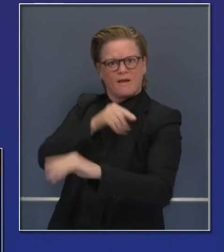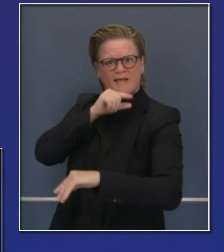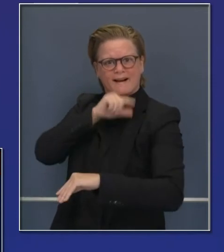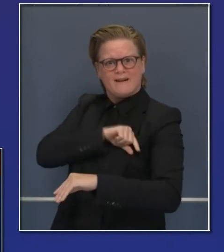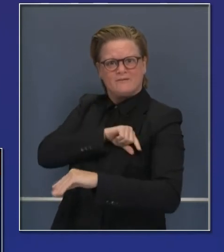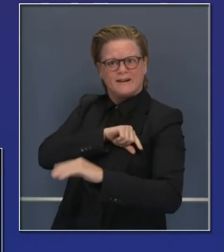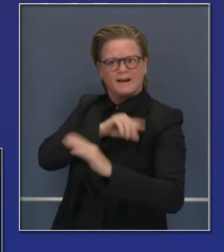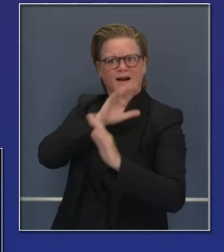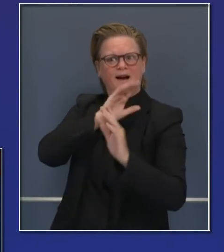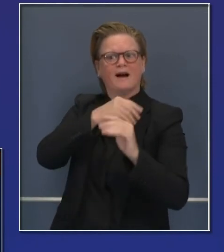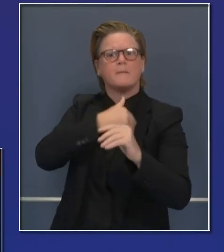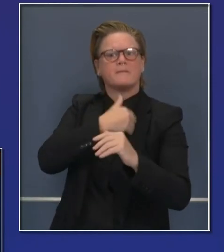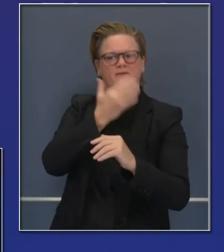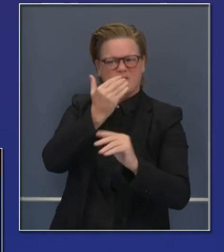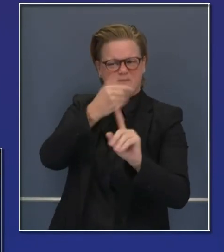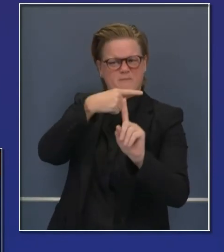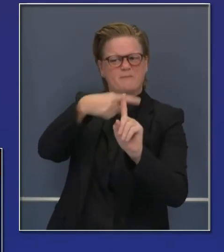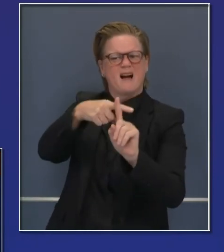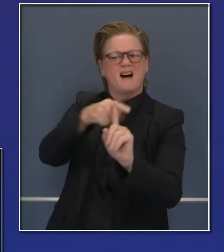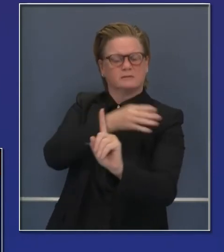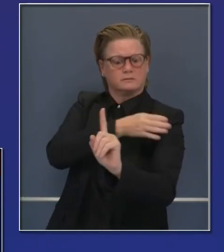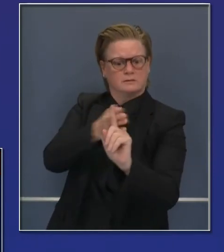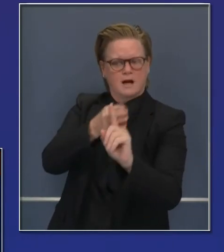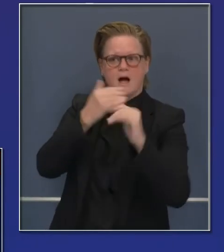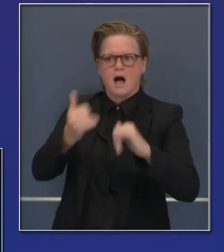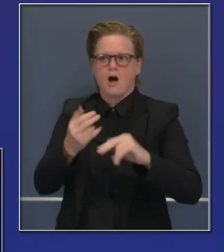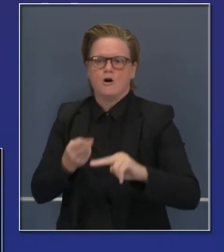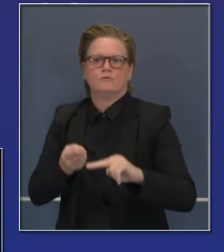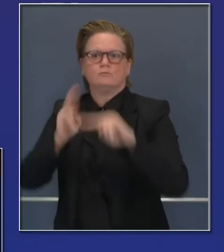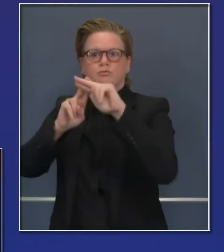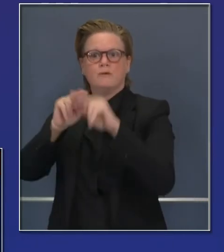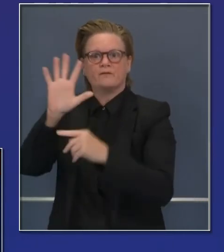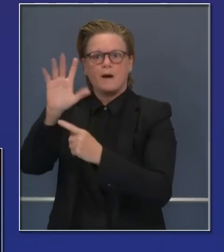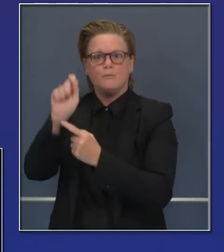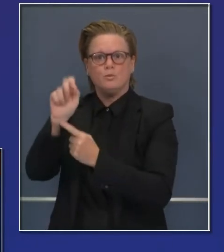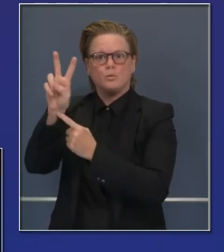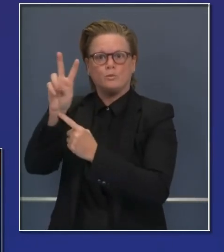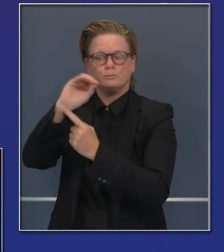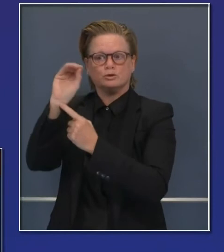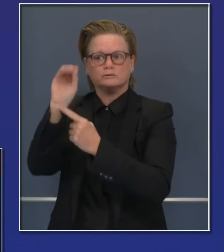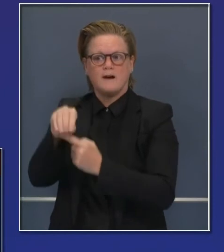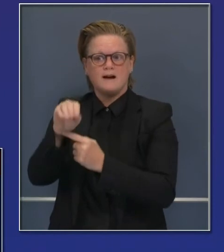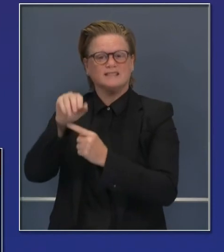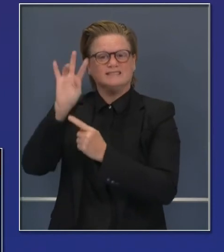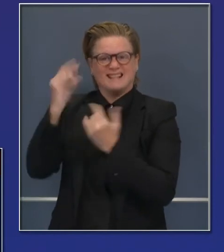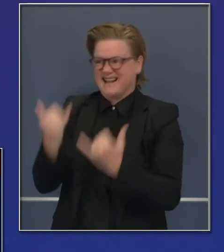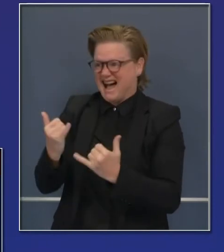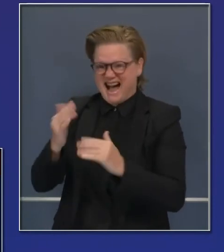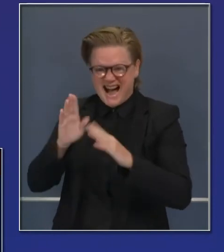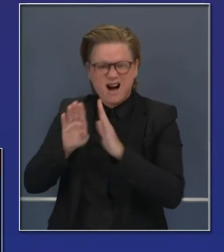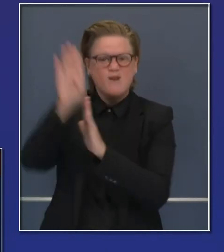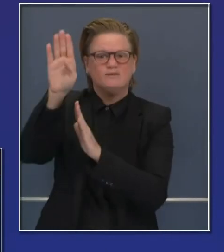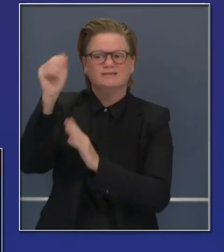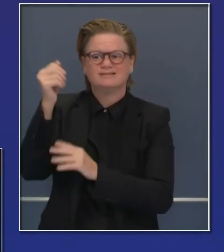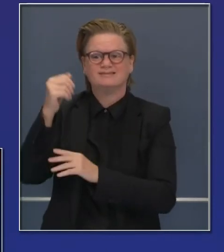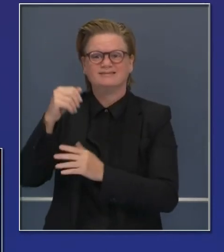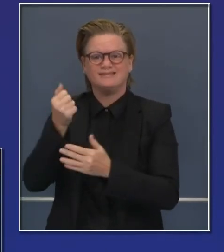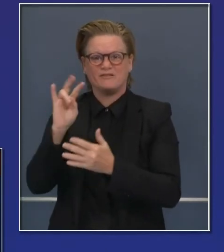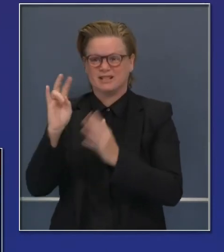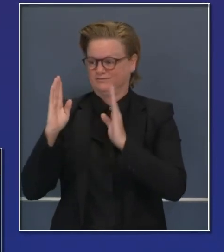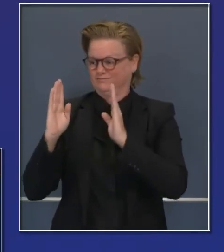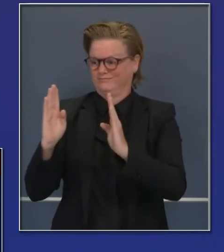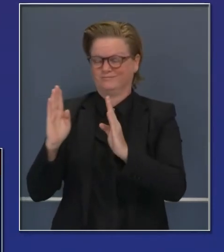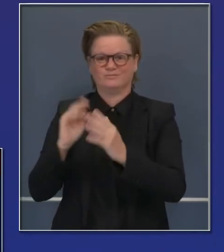from 5.2% now to 7%. The 7-day positivity rate even higher. You can